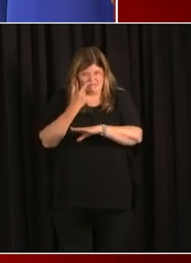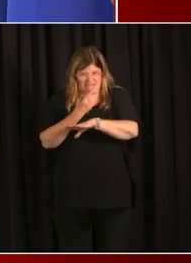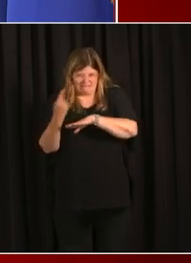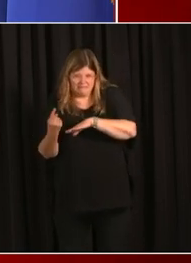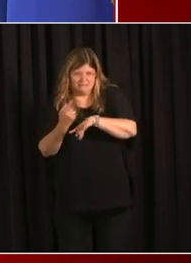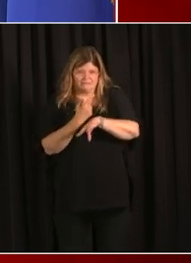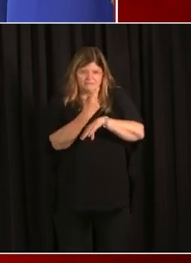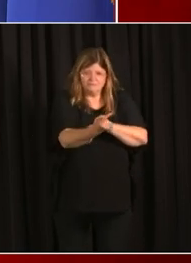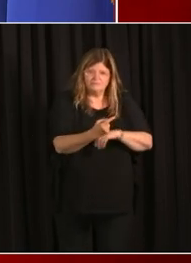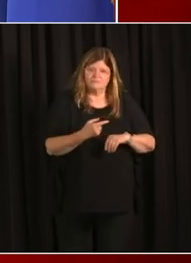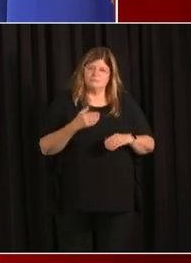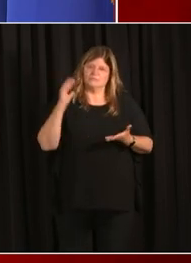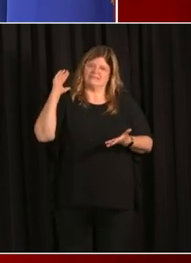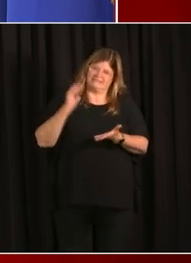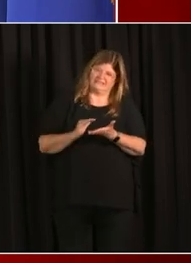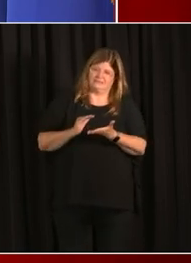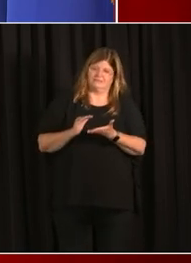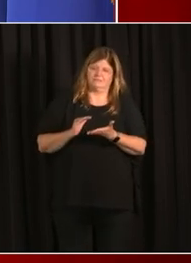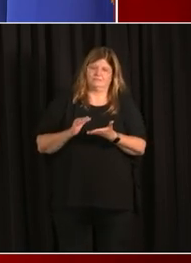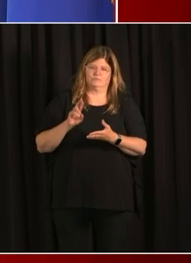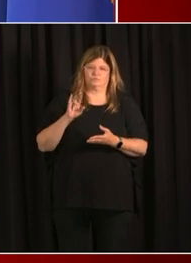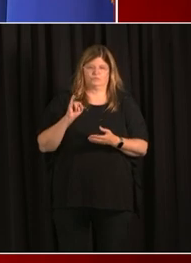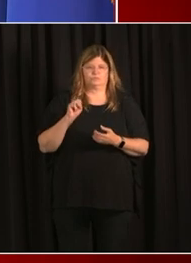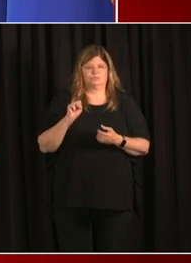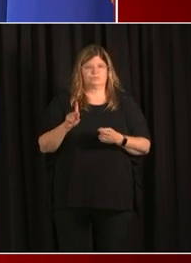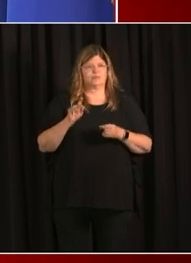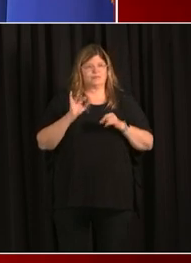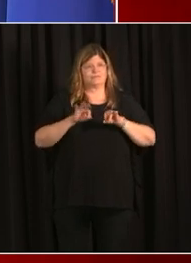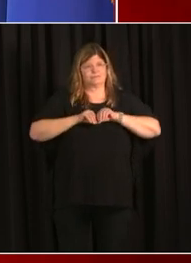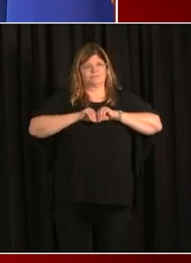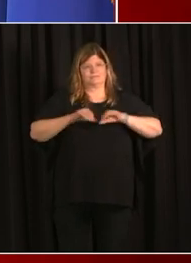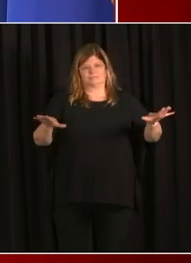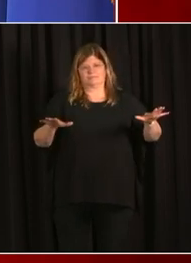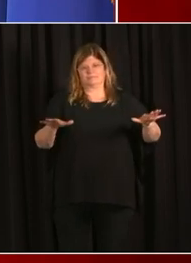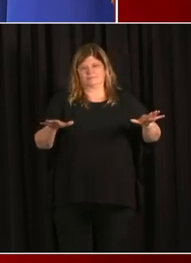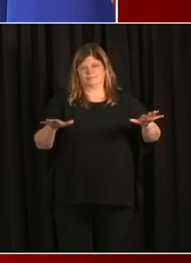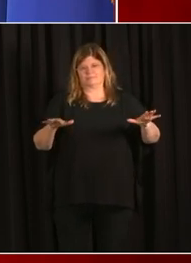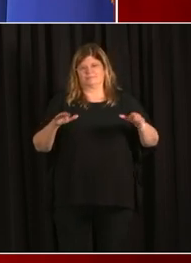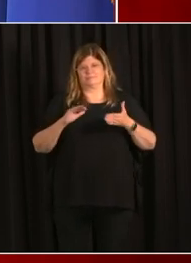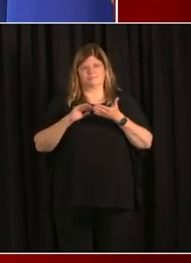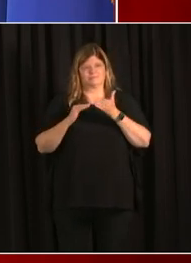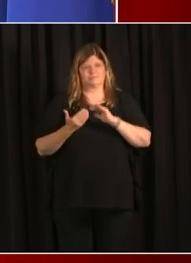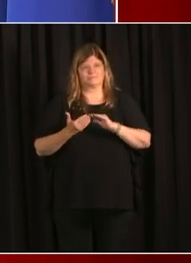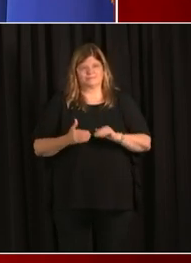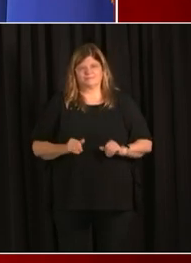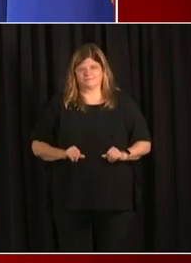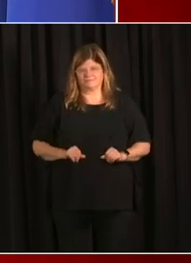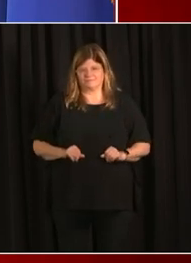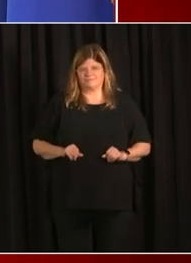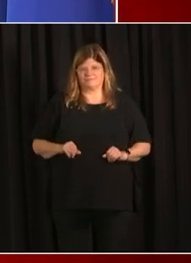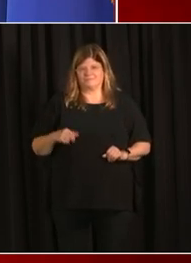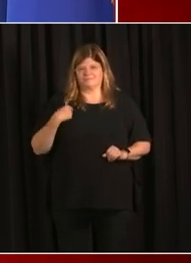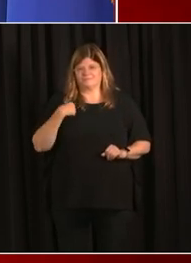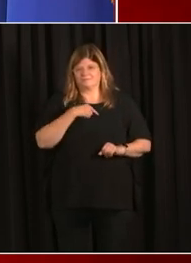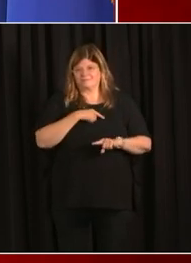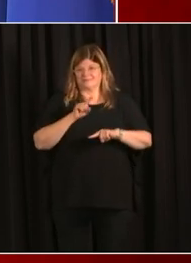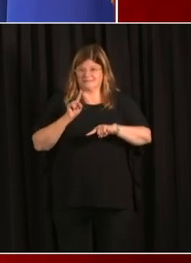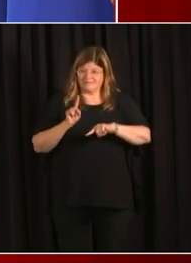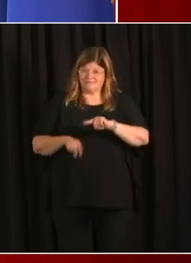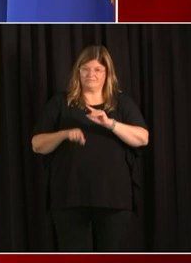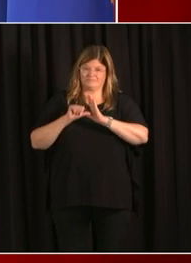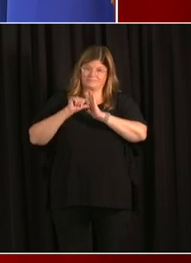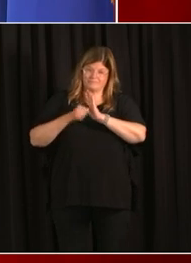quarantine, so that we can reduce the risk of transmission even further in the community. We can't say it too